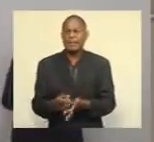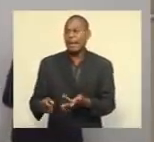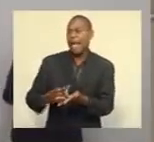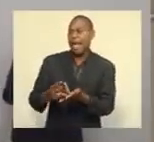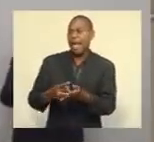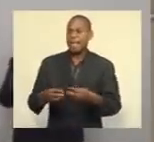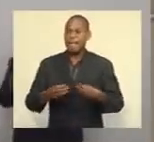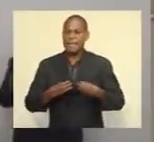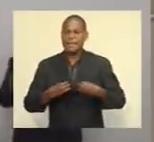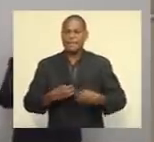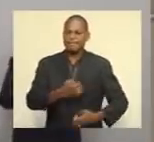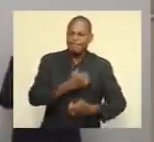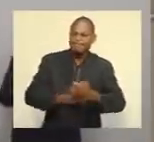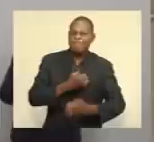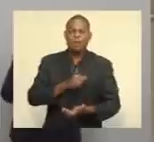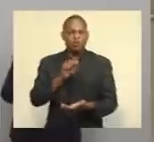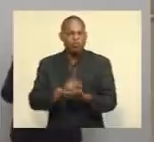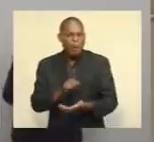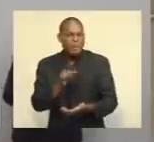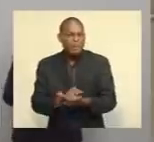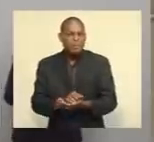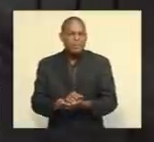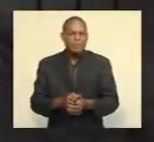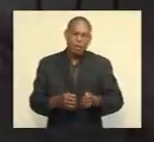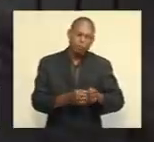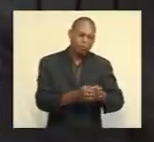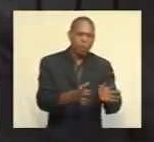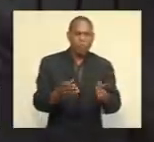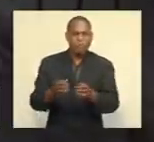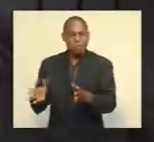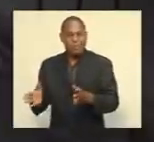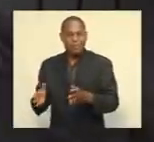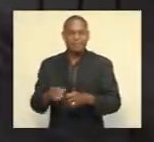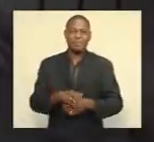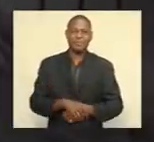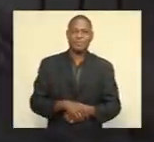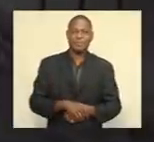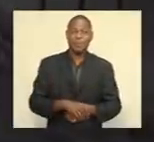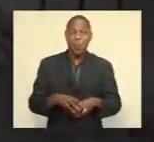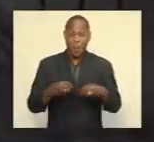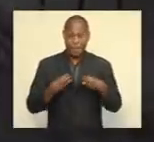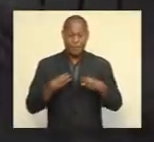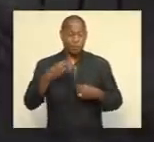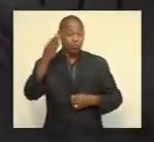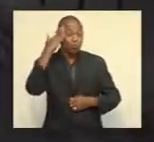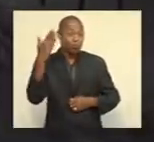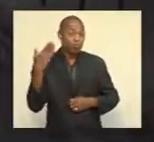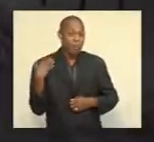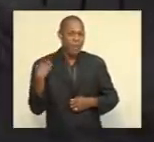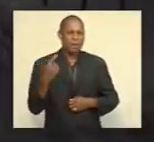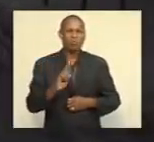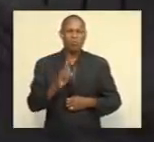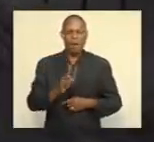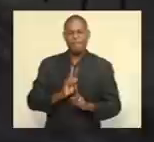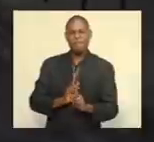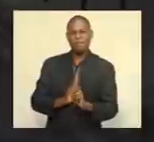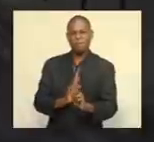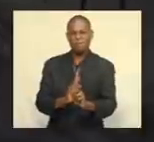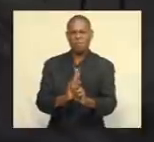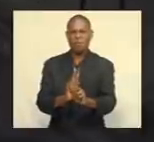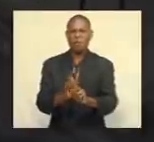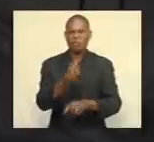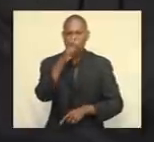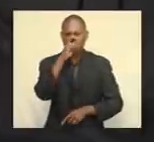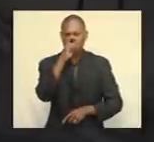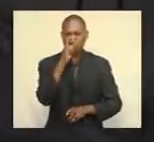as factories and shops, can open as well. The businesses have been reminded to follow strict COVID-19 measures.